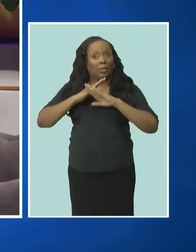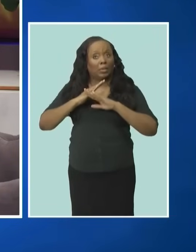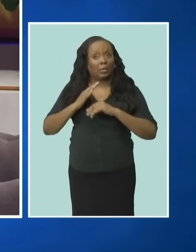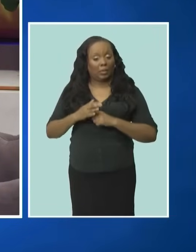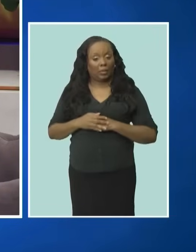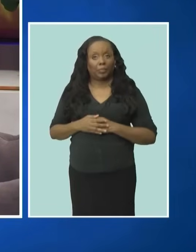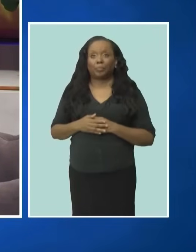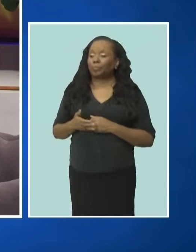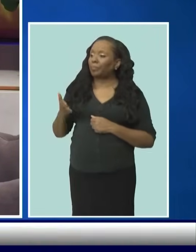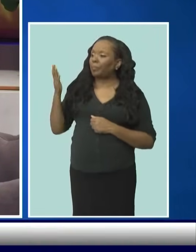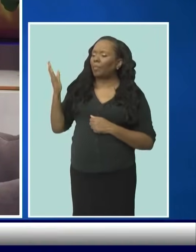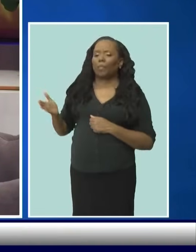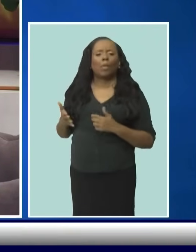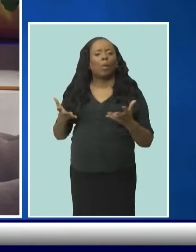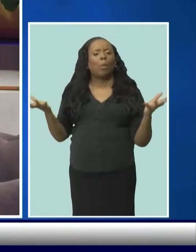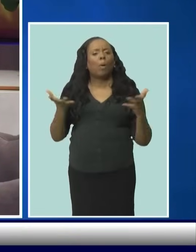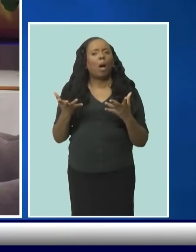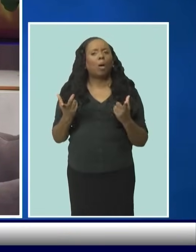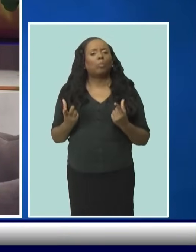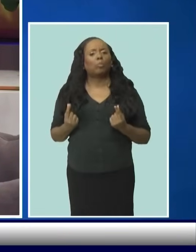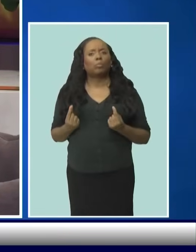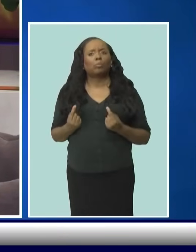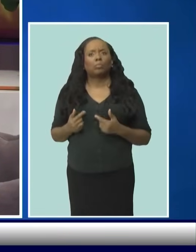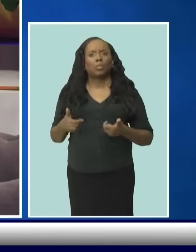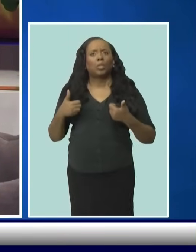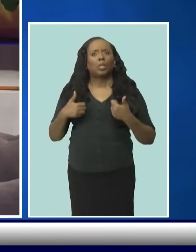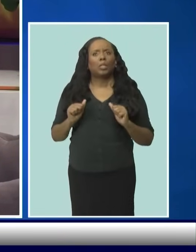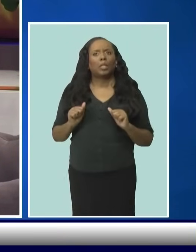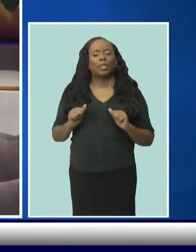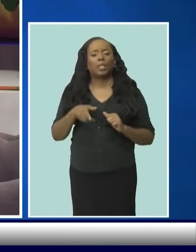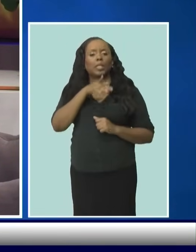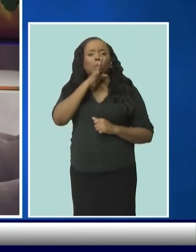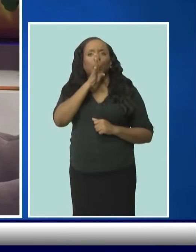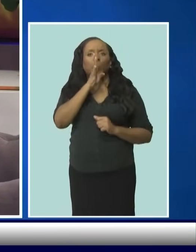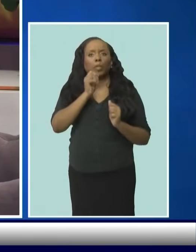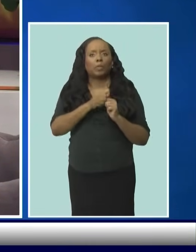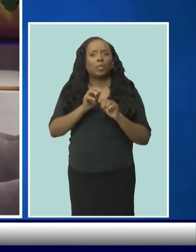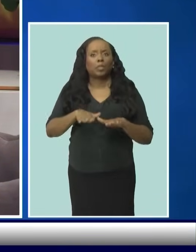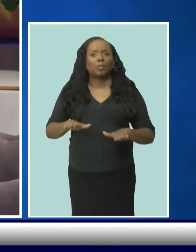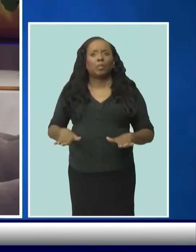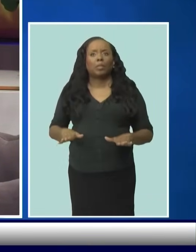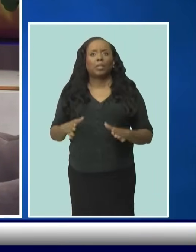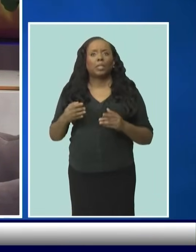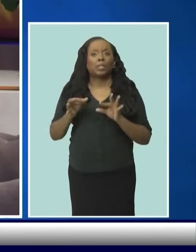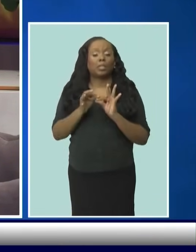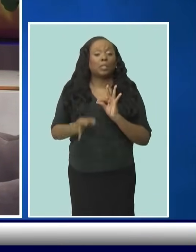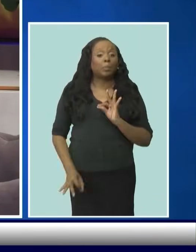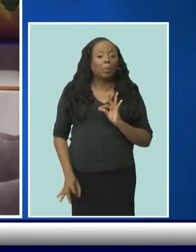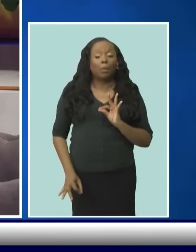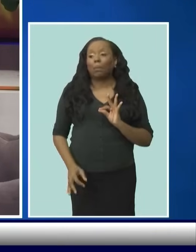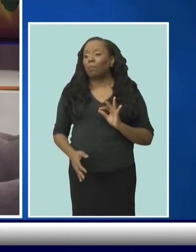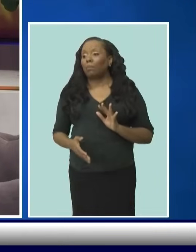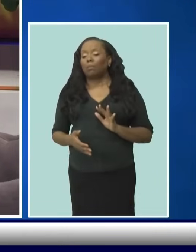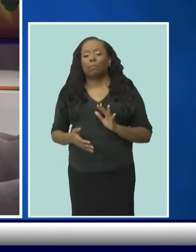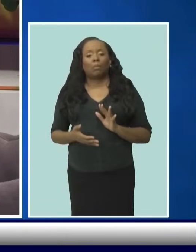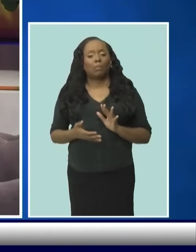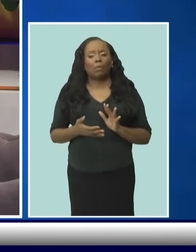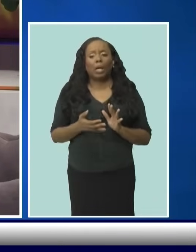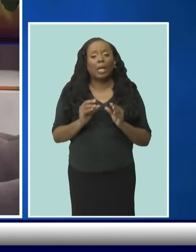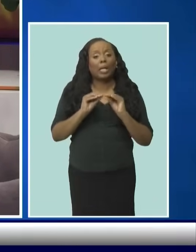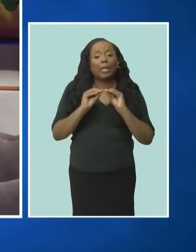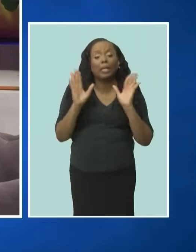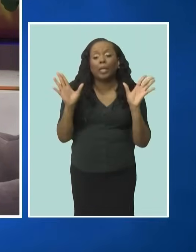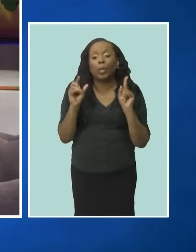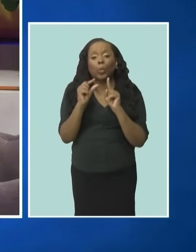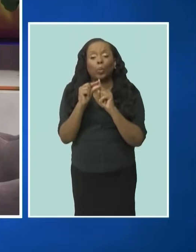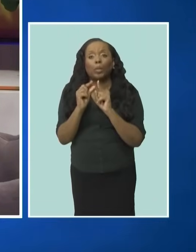we try to do is to speak to children in a simple, clear, concise form to ensure that they're well informed so they